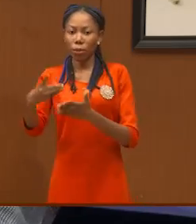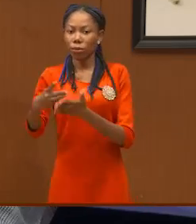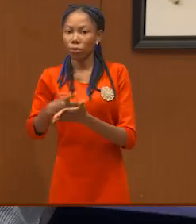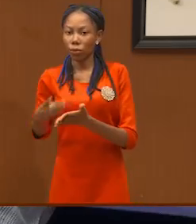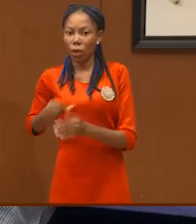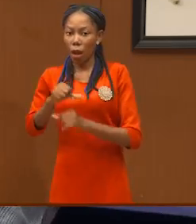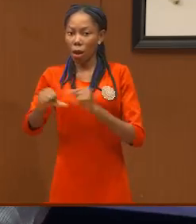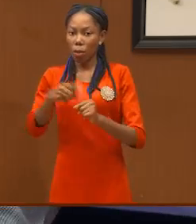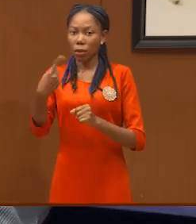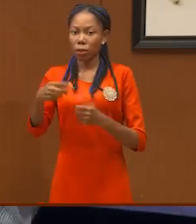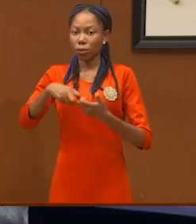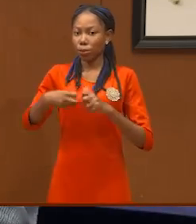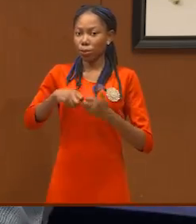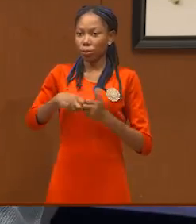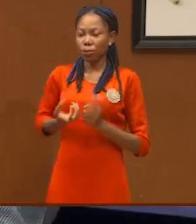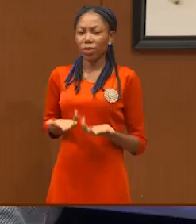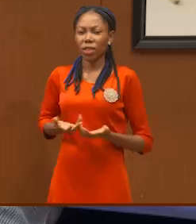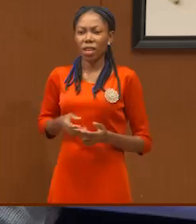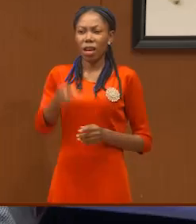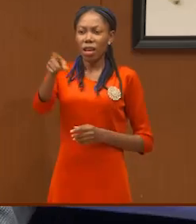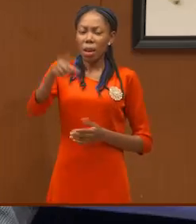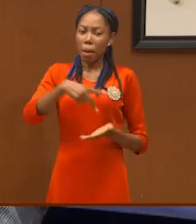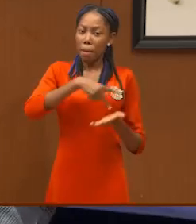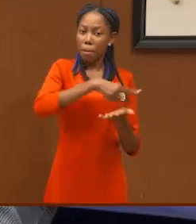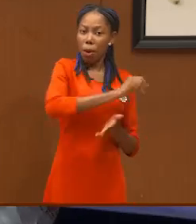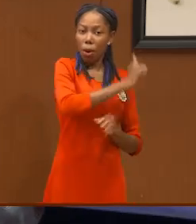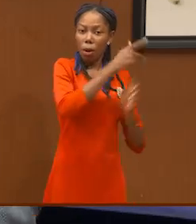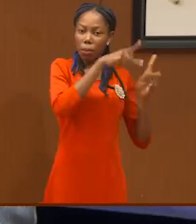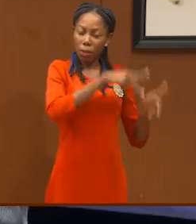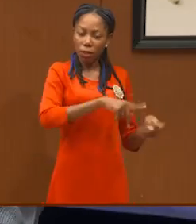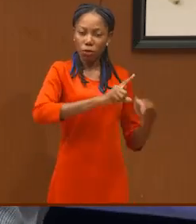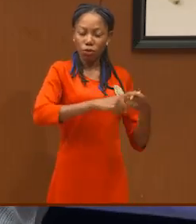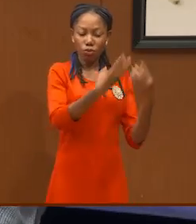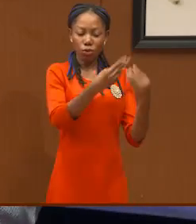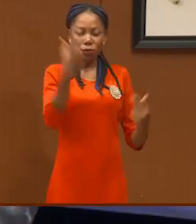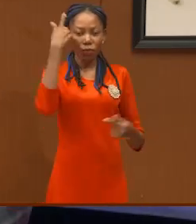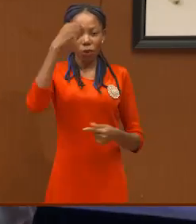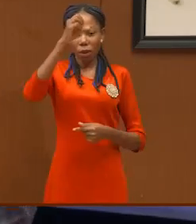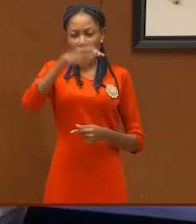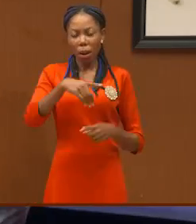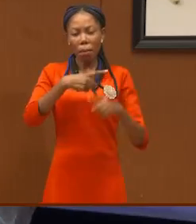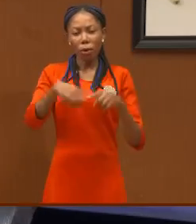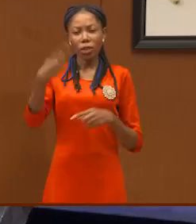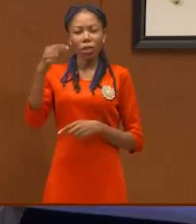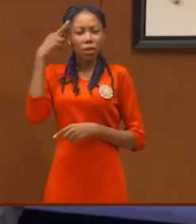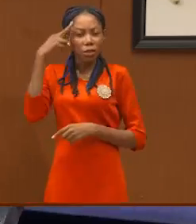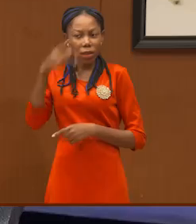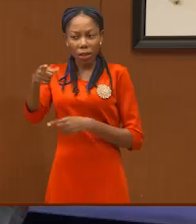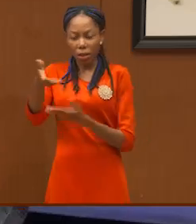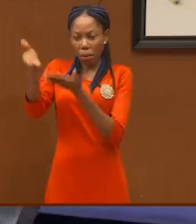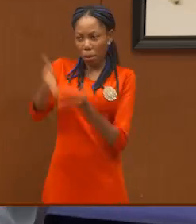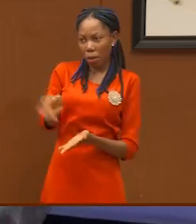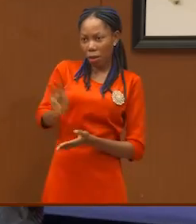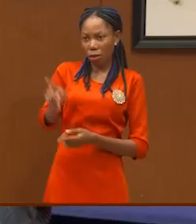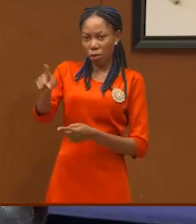issue. So I have to give him some of that money. Pending the time, everything is going to be resolved. The reason why I just brought him to God is that it